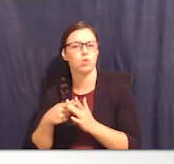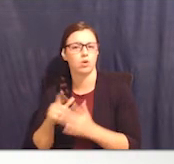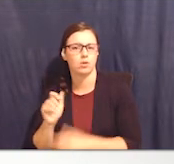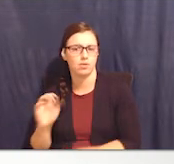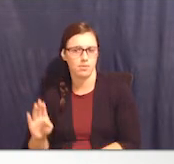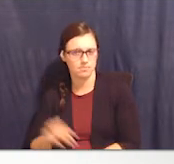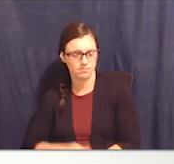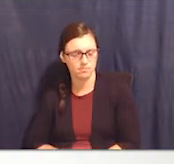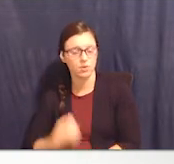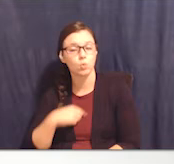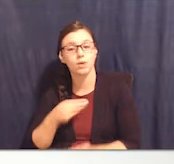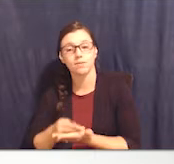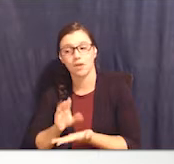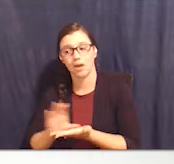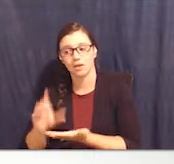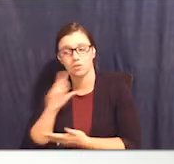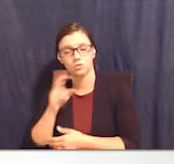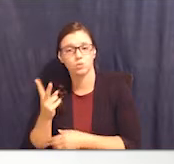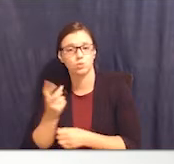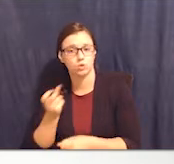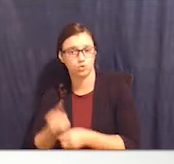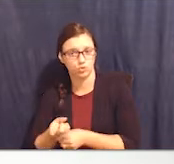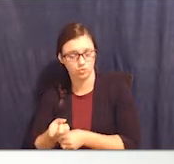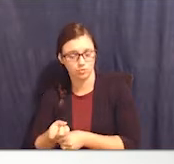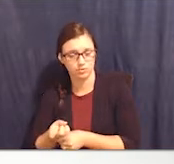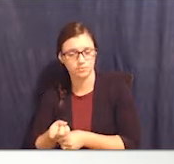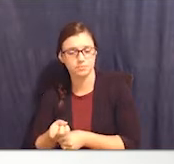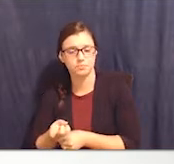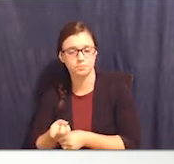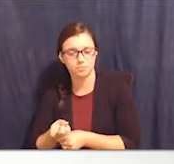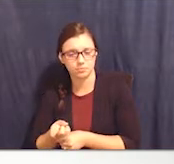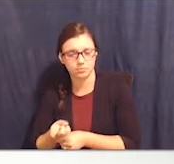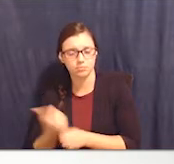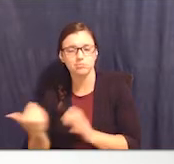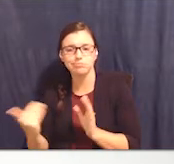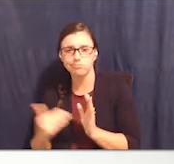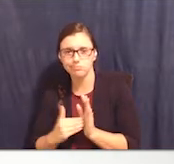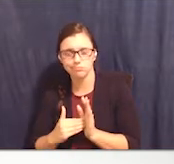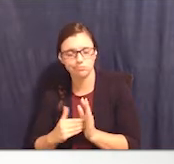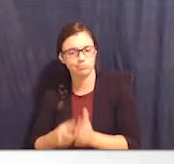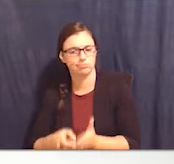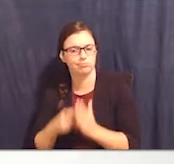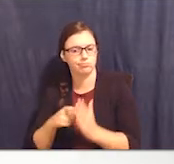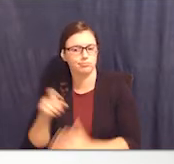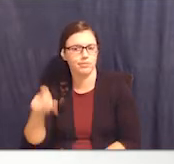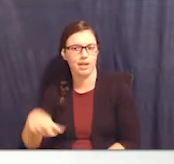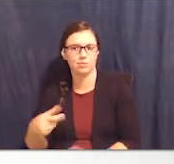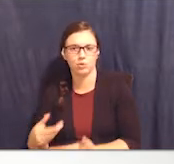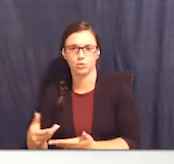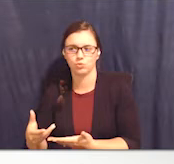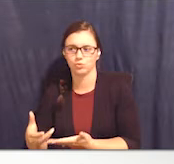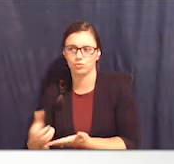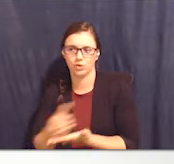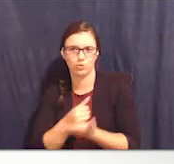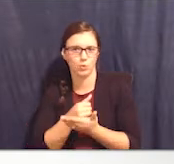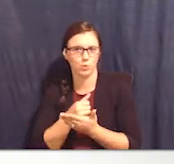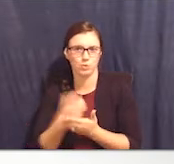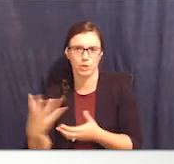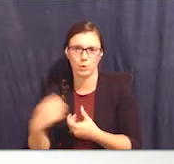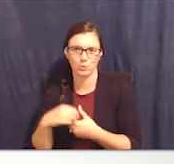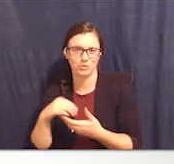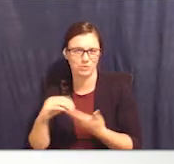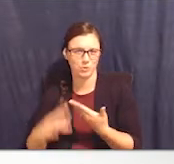Is there a list of the ones that already have clubs on your site too? No, we do not have a list